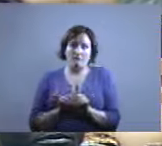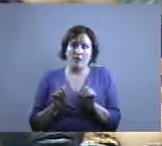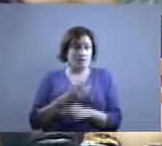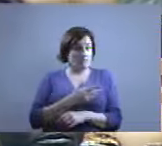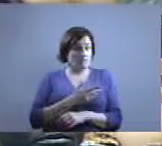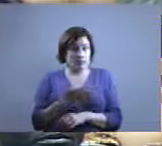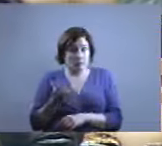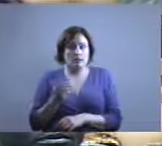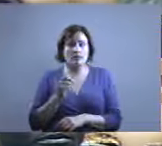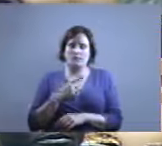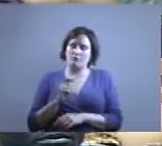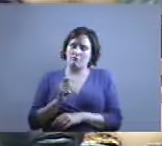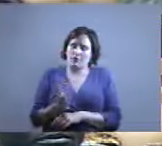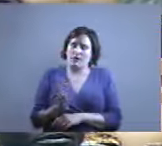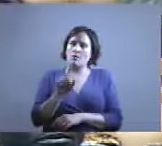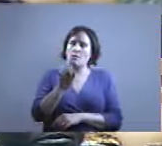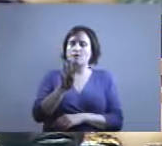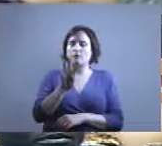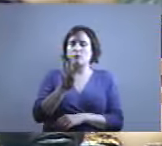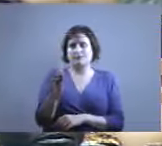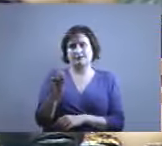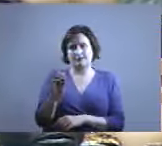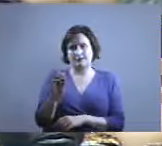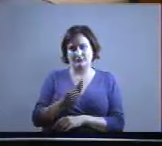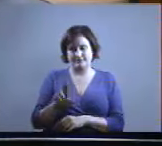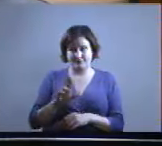pay 140 Rand. Thank you.